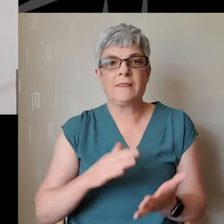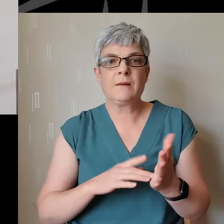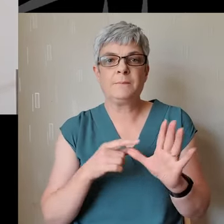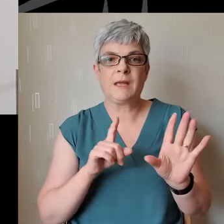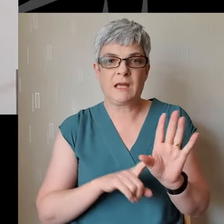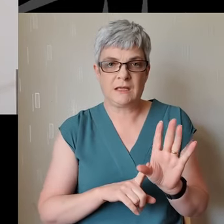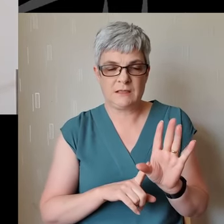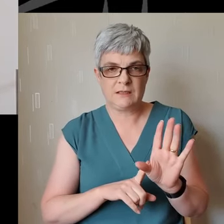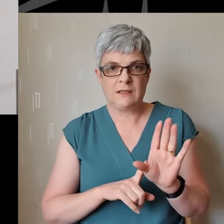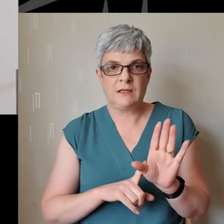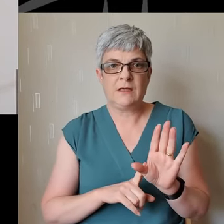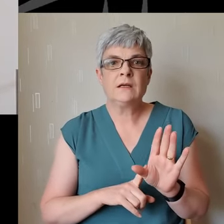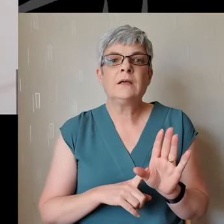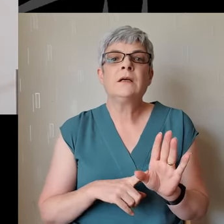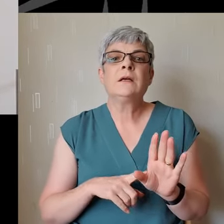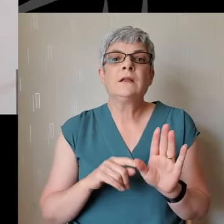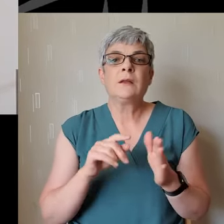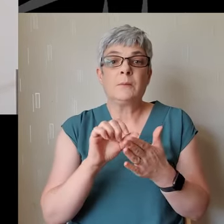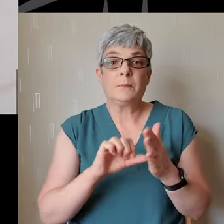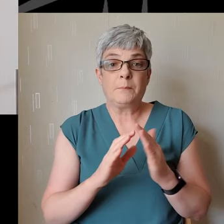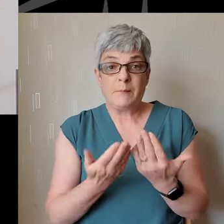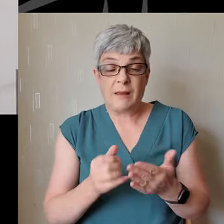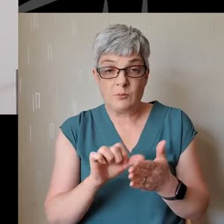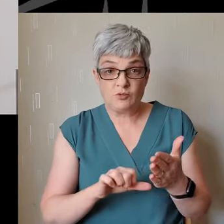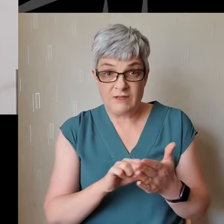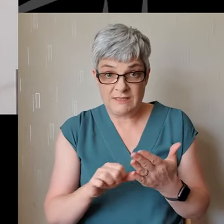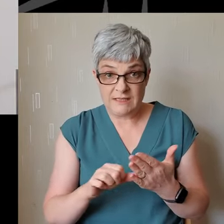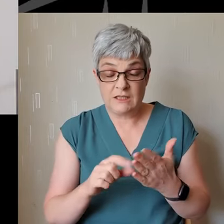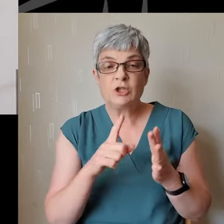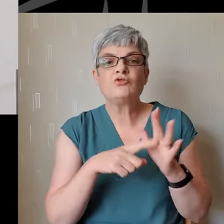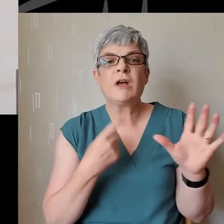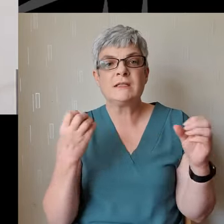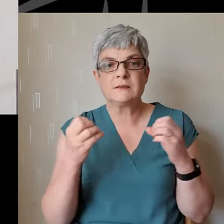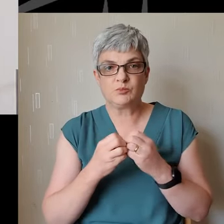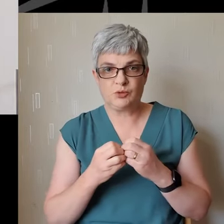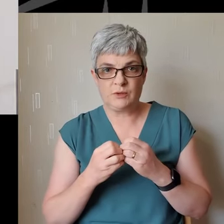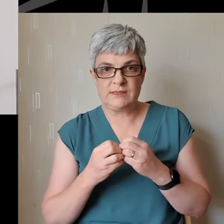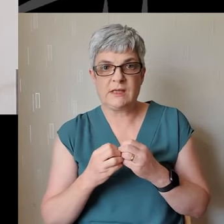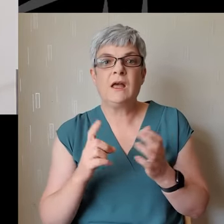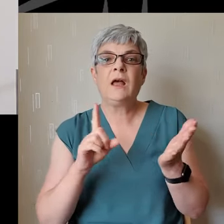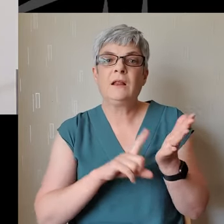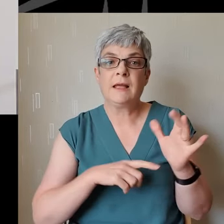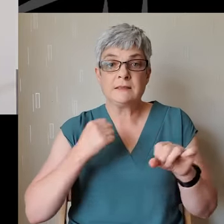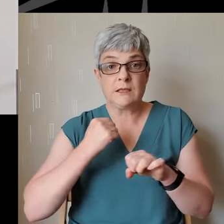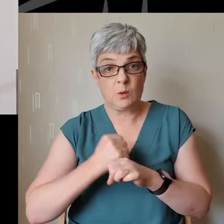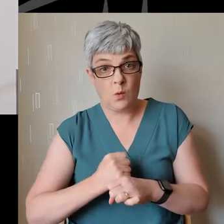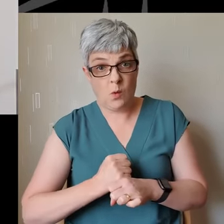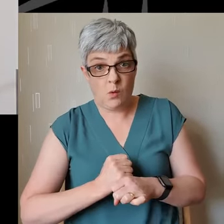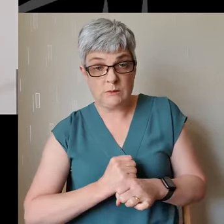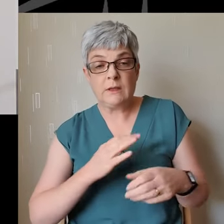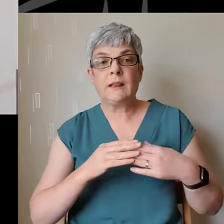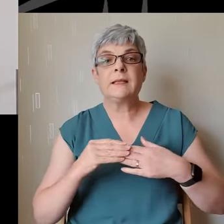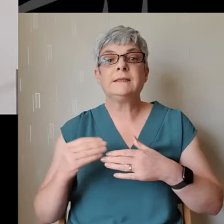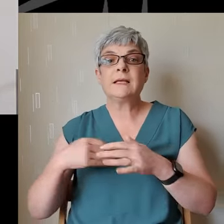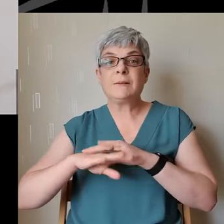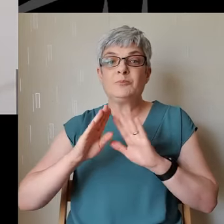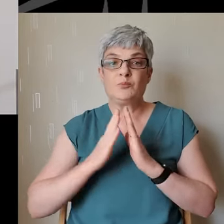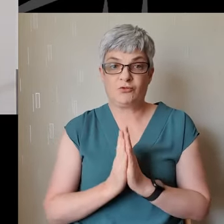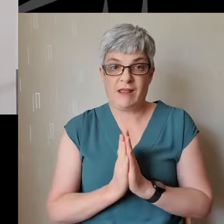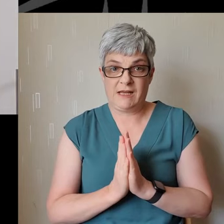reading from Philippians will be being done by Janice Bruce, and Leslie Gold will be leading us in the prayers for